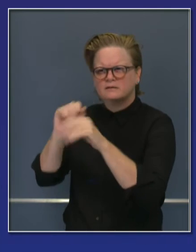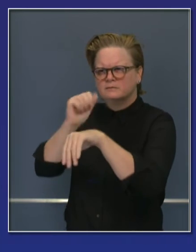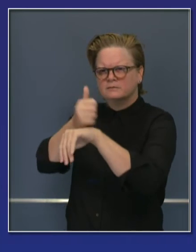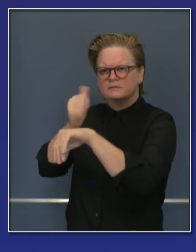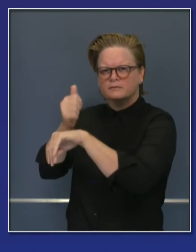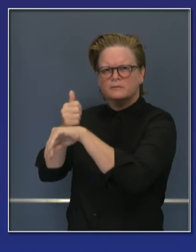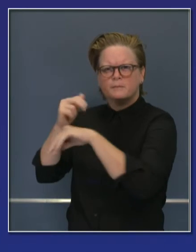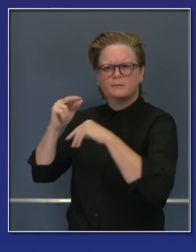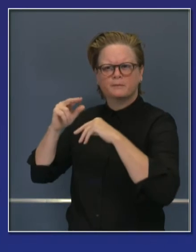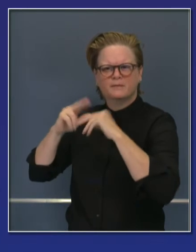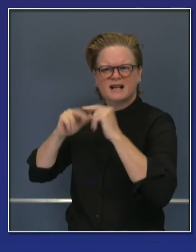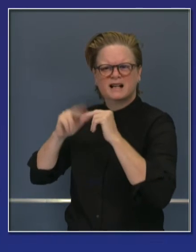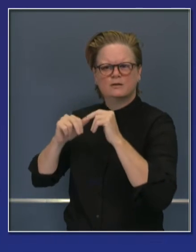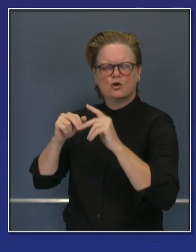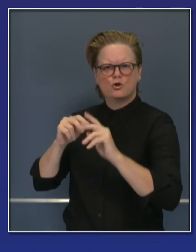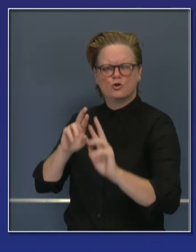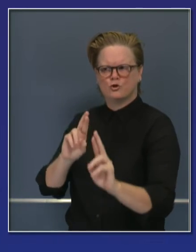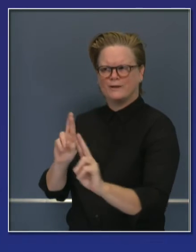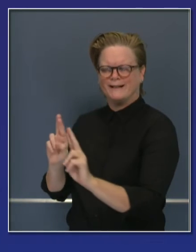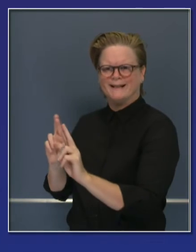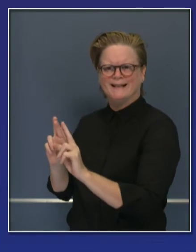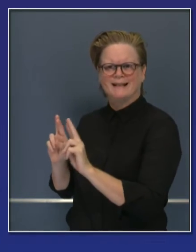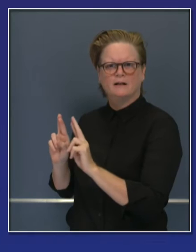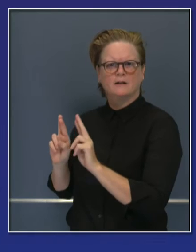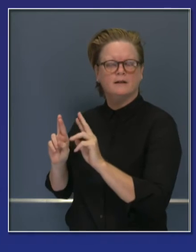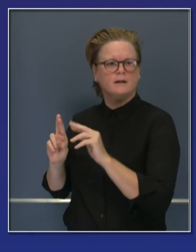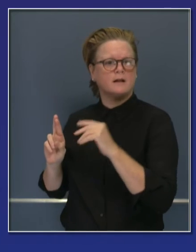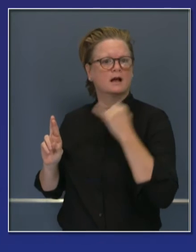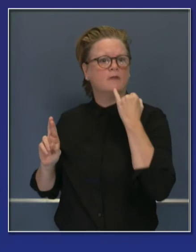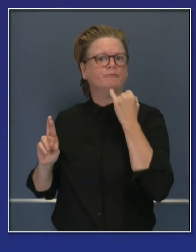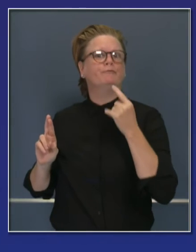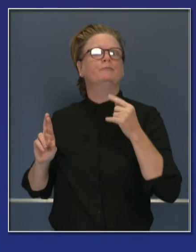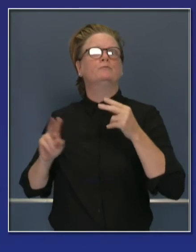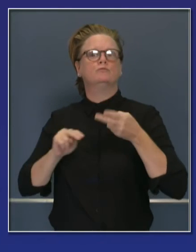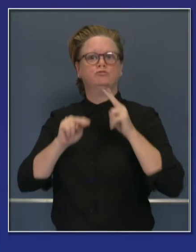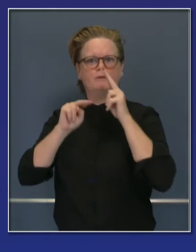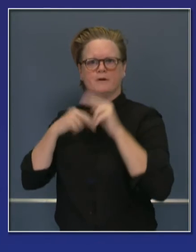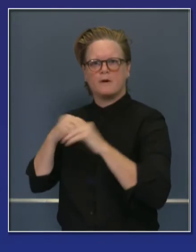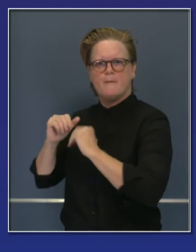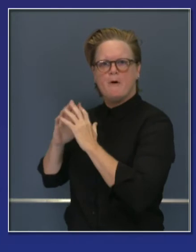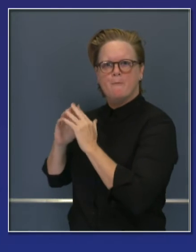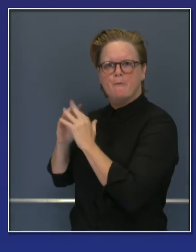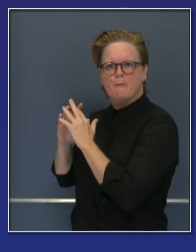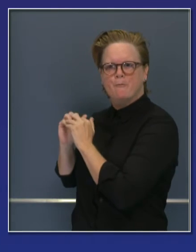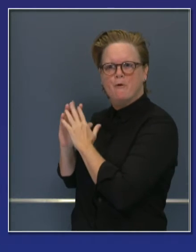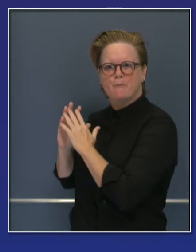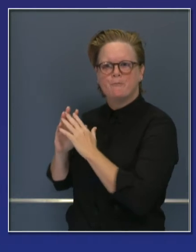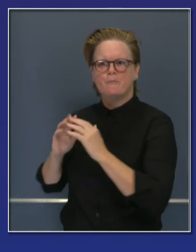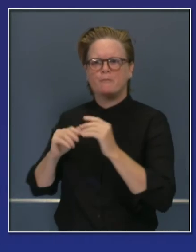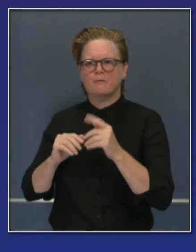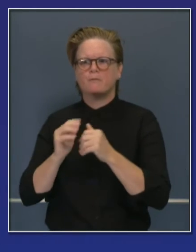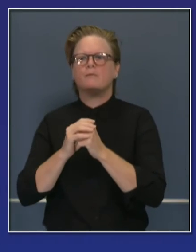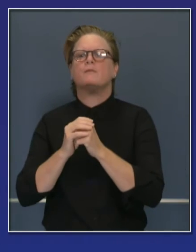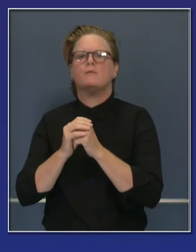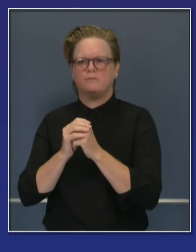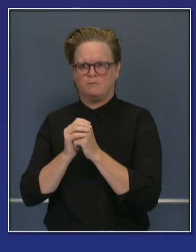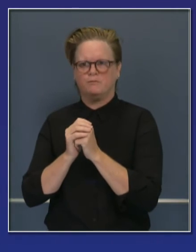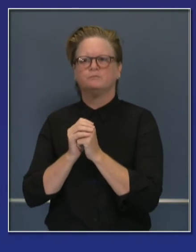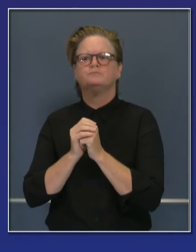status. Porterville, Fairview, the Arco Arena up here in the Sacramento County